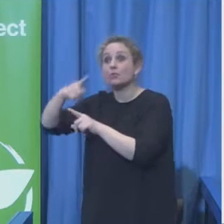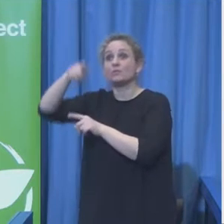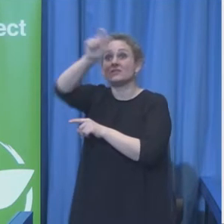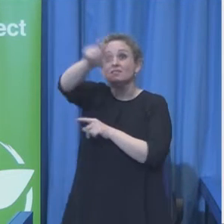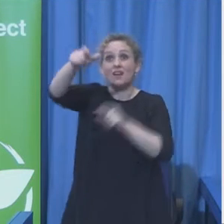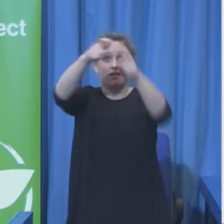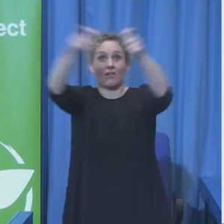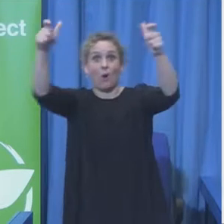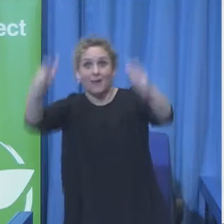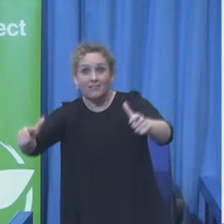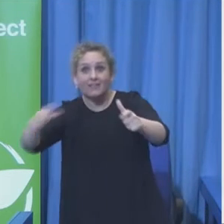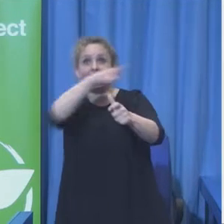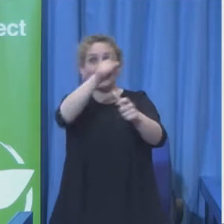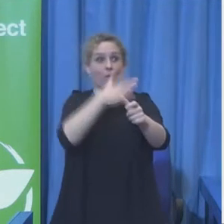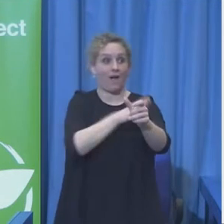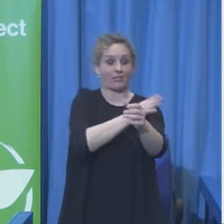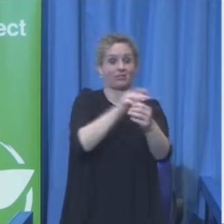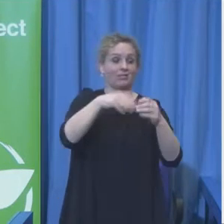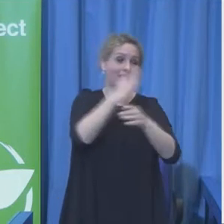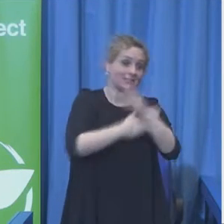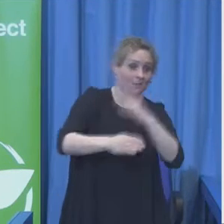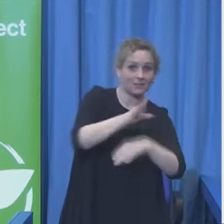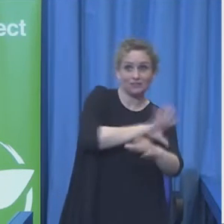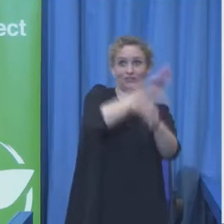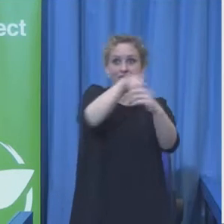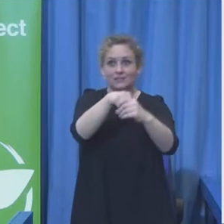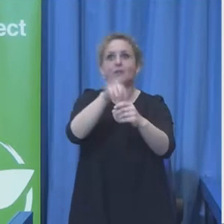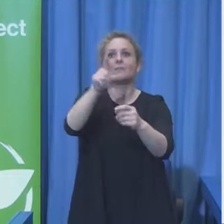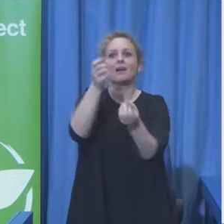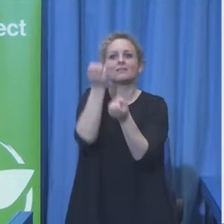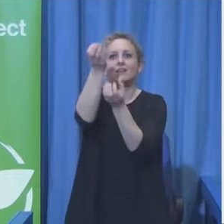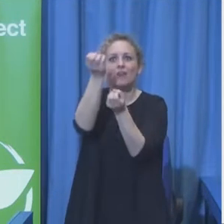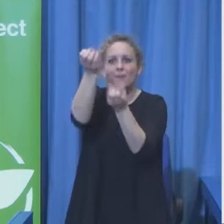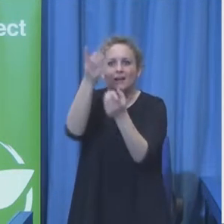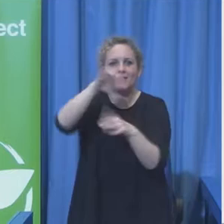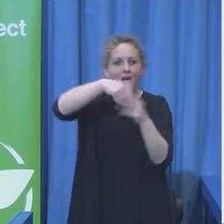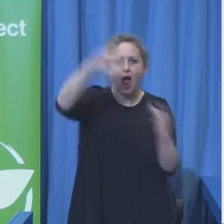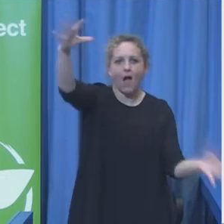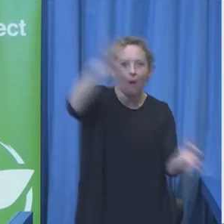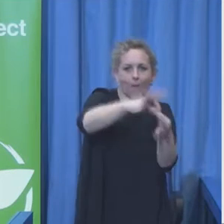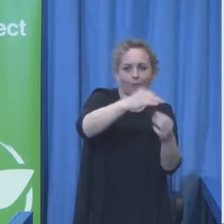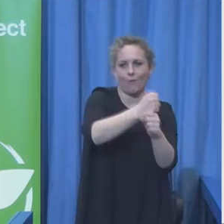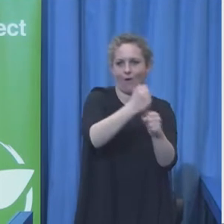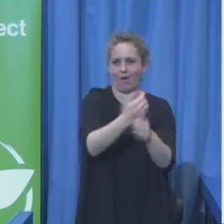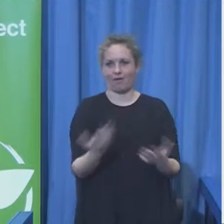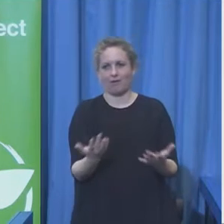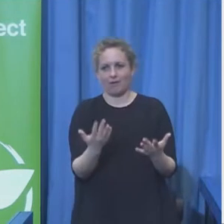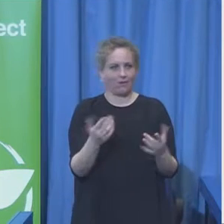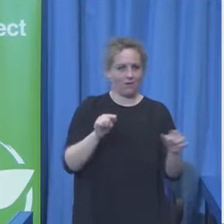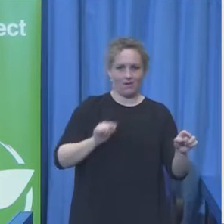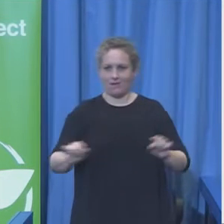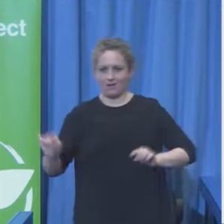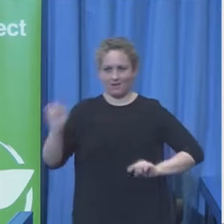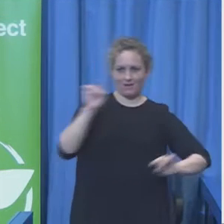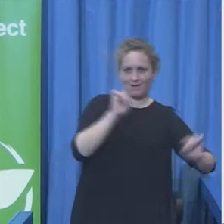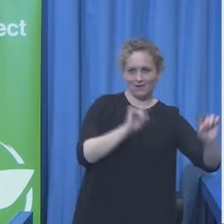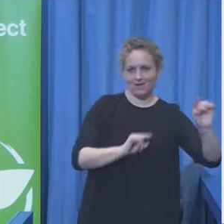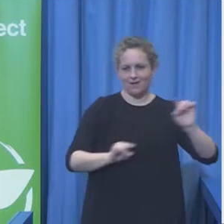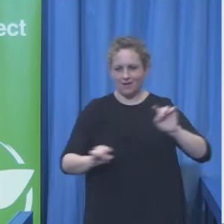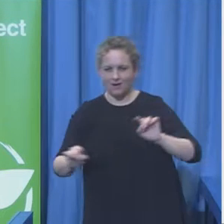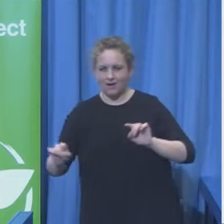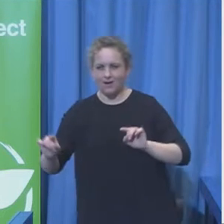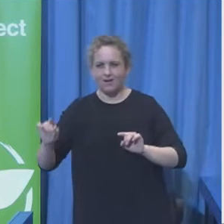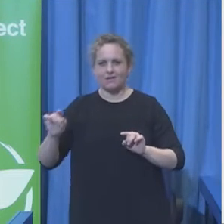from several of the corporations today for the most vulnerable population in the workforce, and training modules existing for the